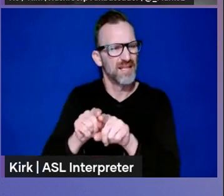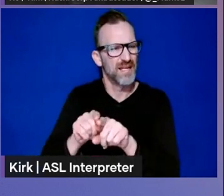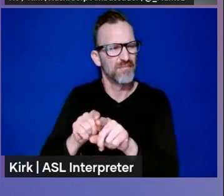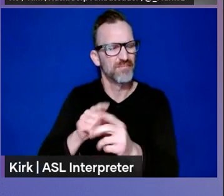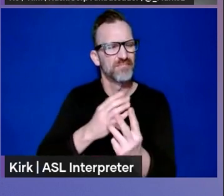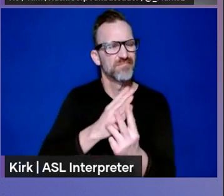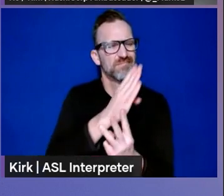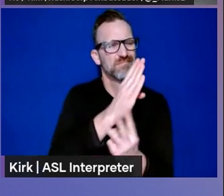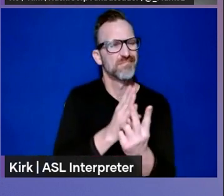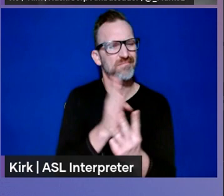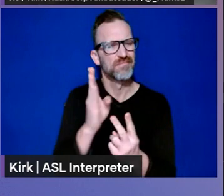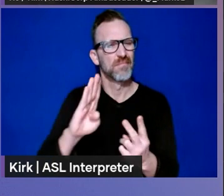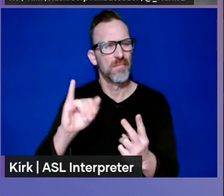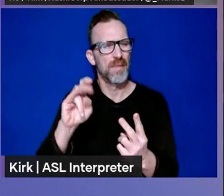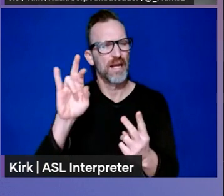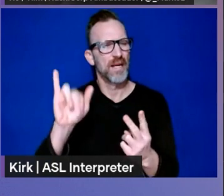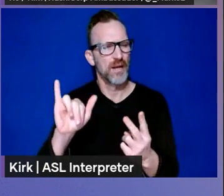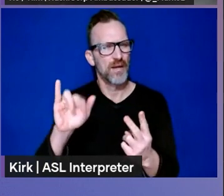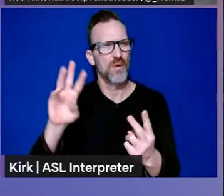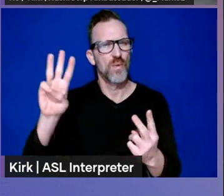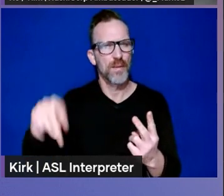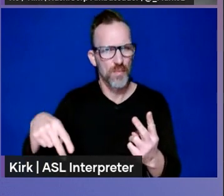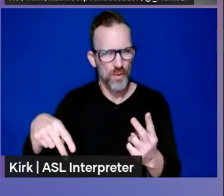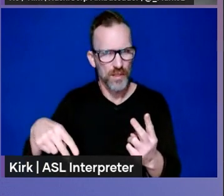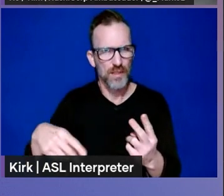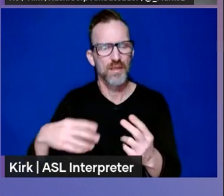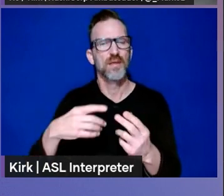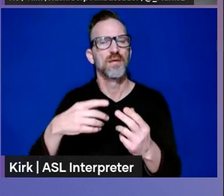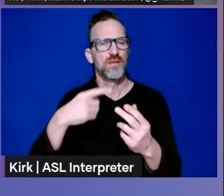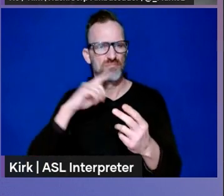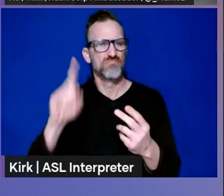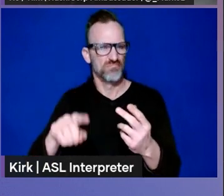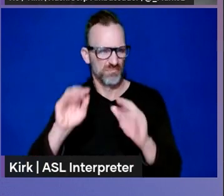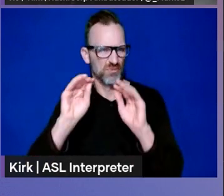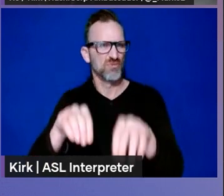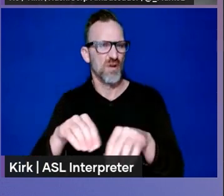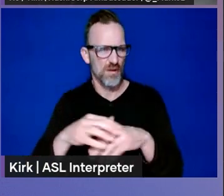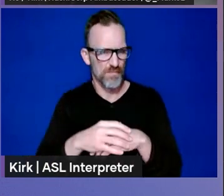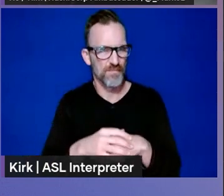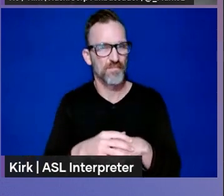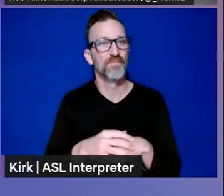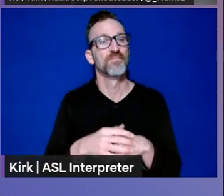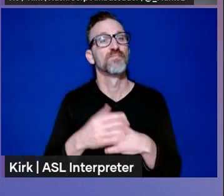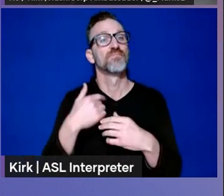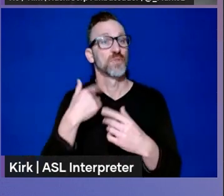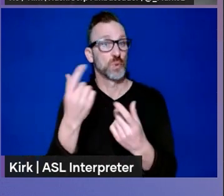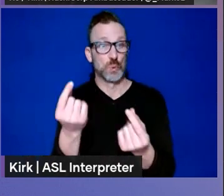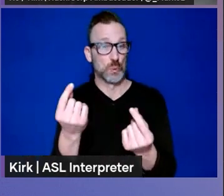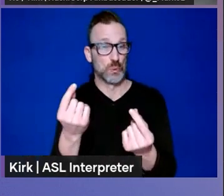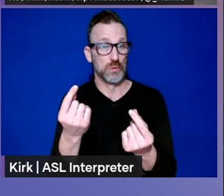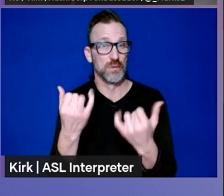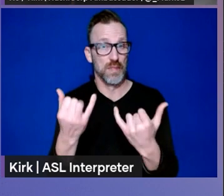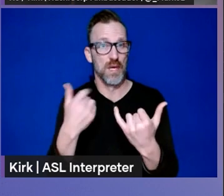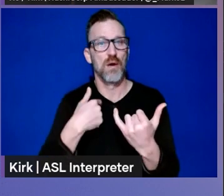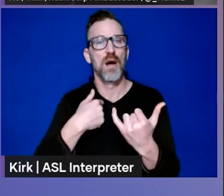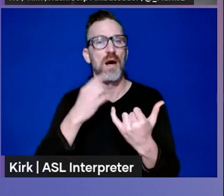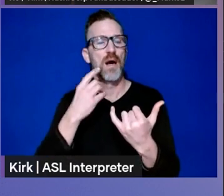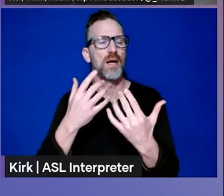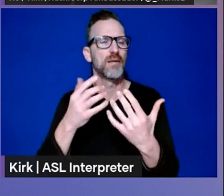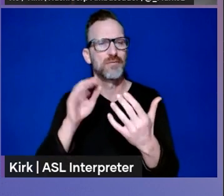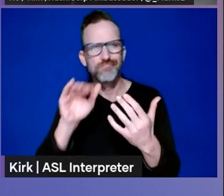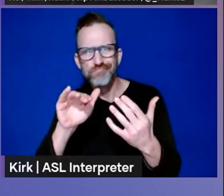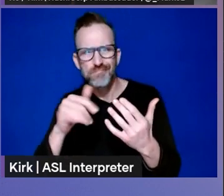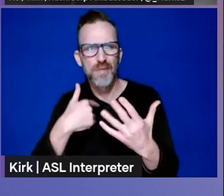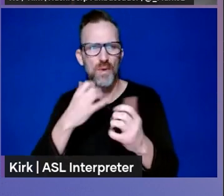and you say you use the runner command and you say install. And what I want to do here is I'm going to say I want to install it to a